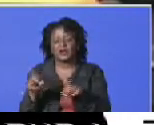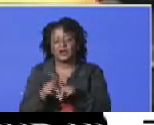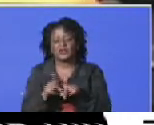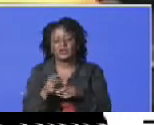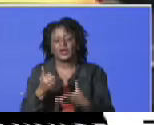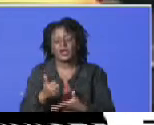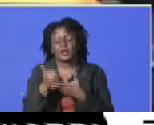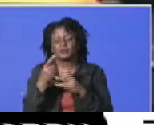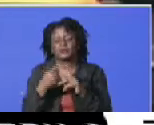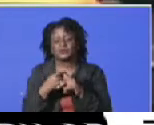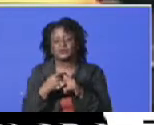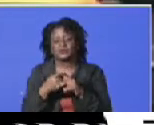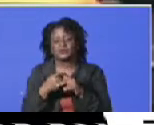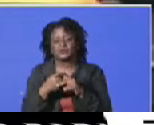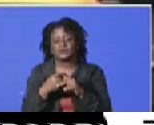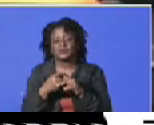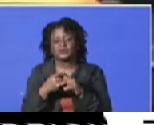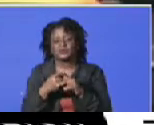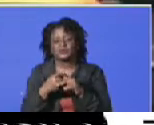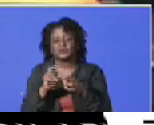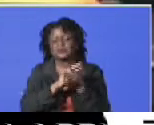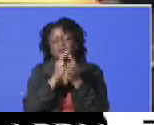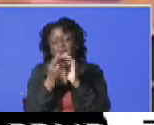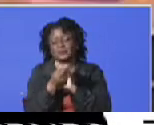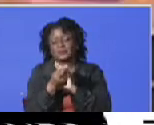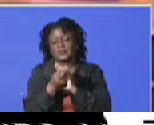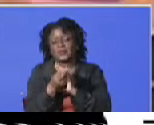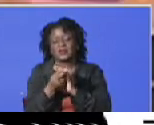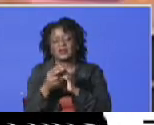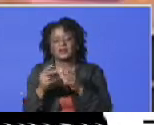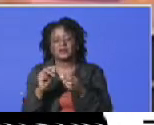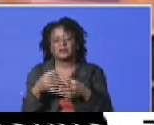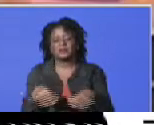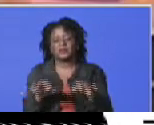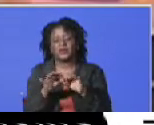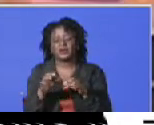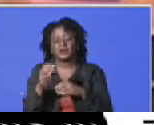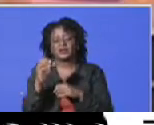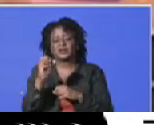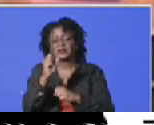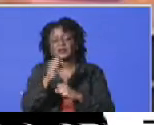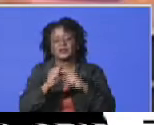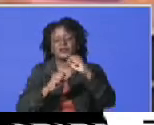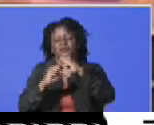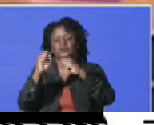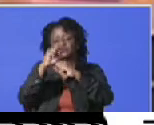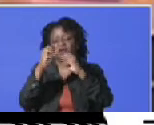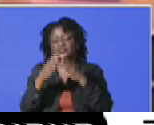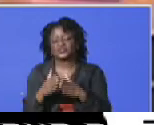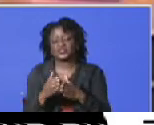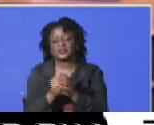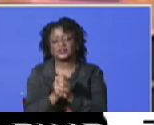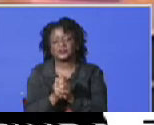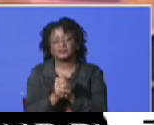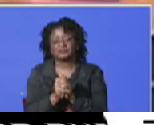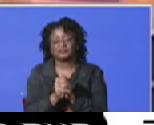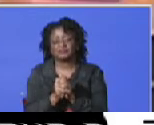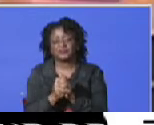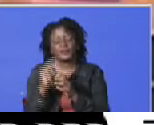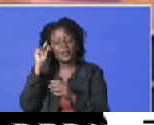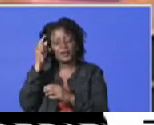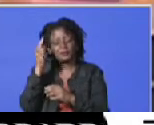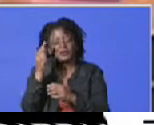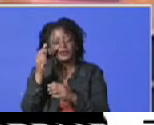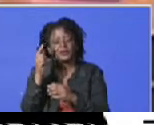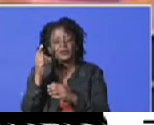to rehabilitate critical infrastructure. Turnquest says when the country puts this crisis in the past, government will return to